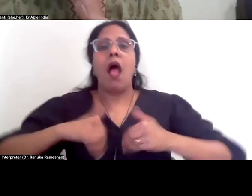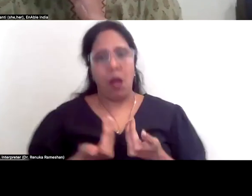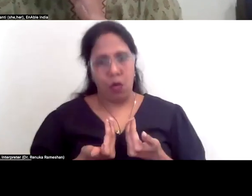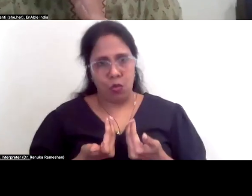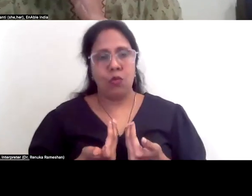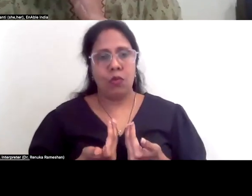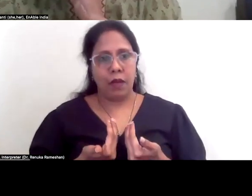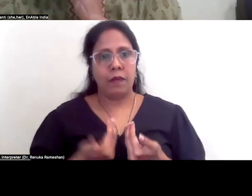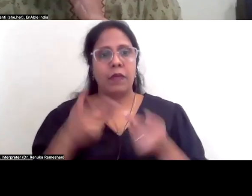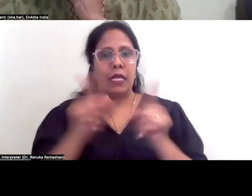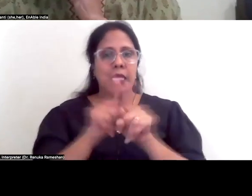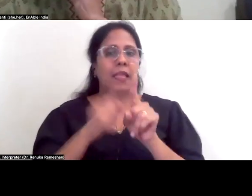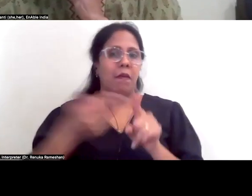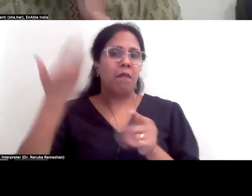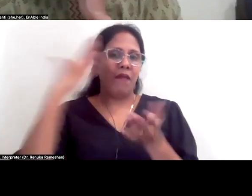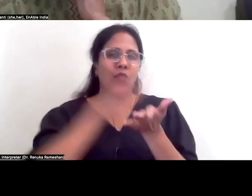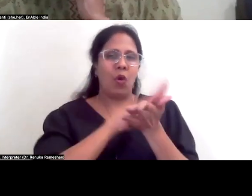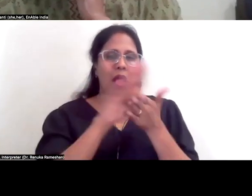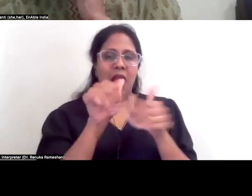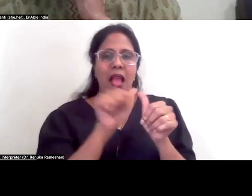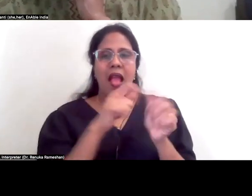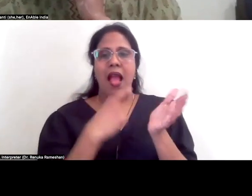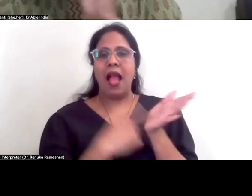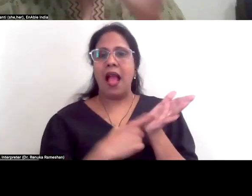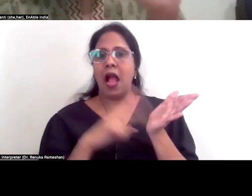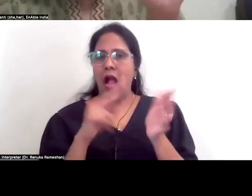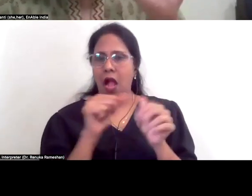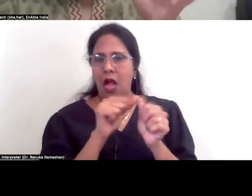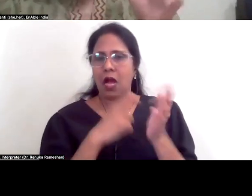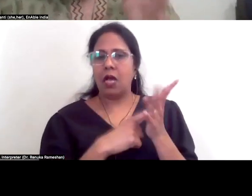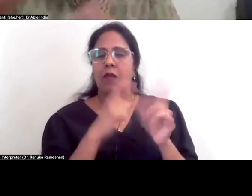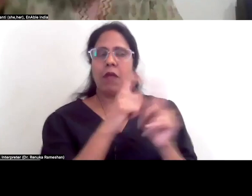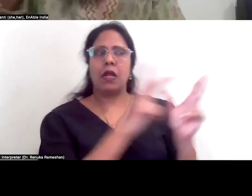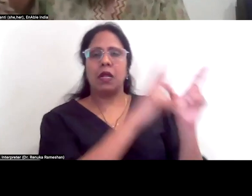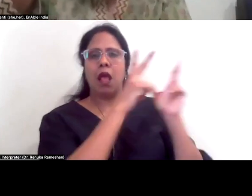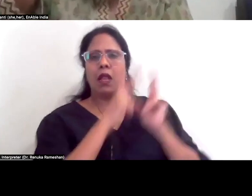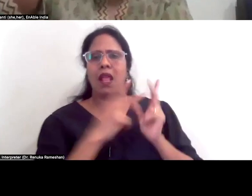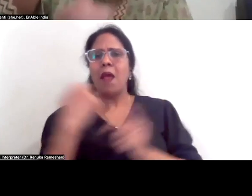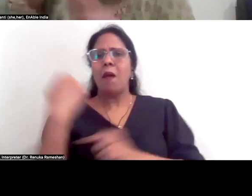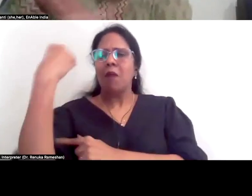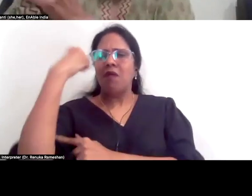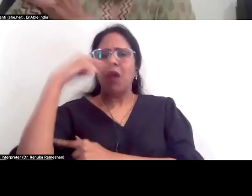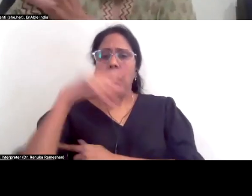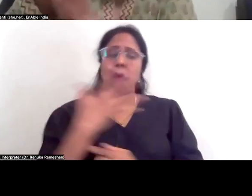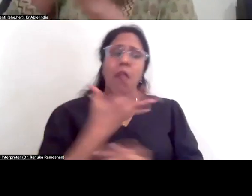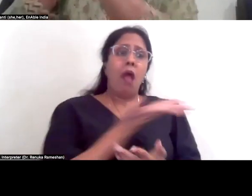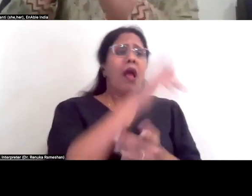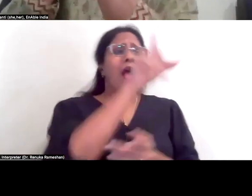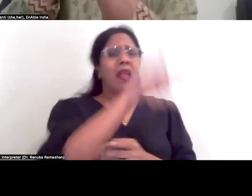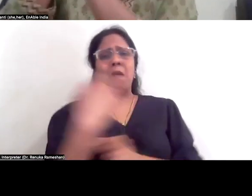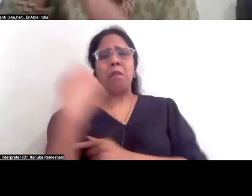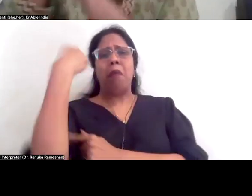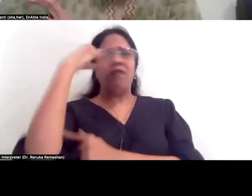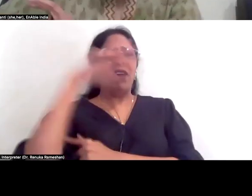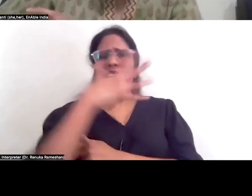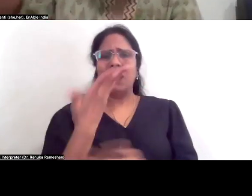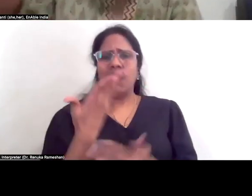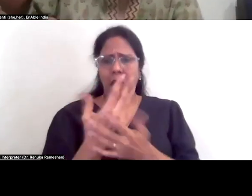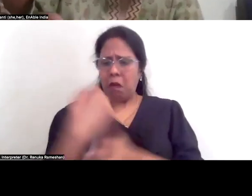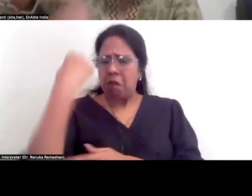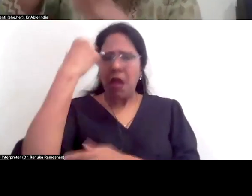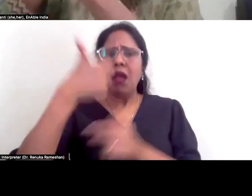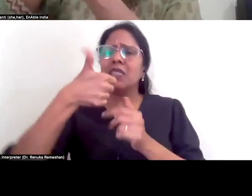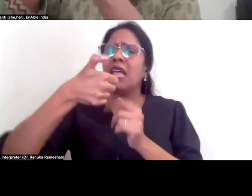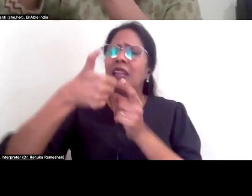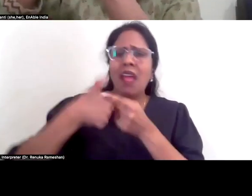when at Harvard they told us that power is, don't think anybody has power. Take your hand, oh, you have a pen in